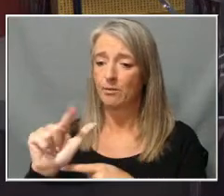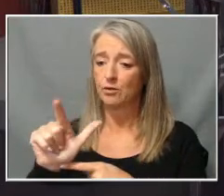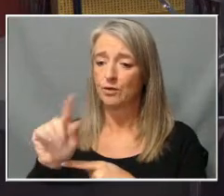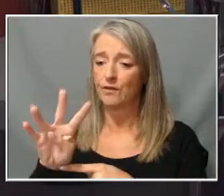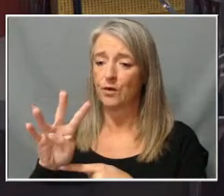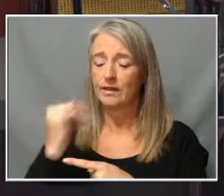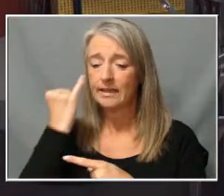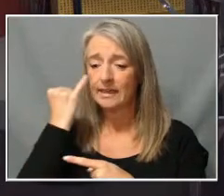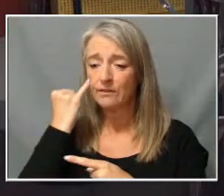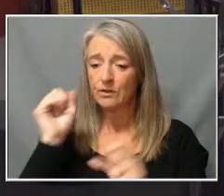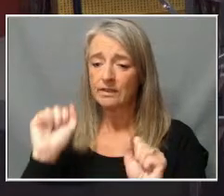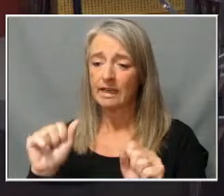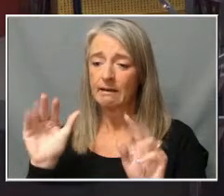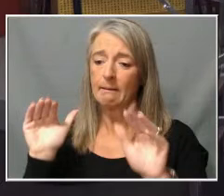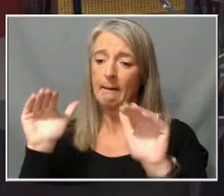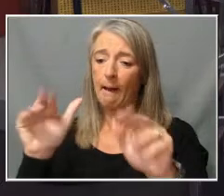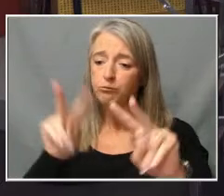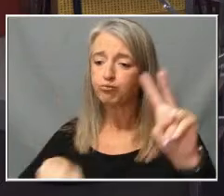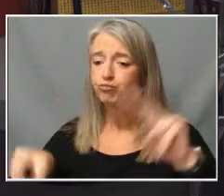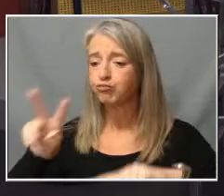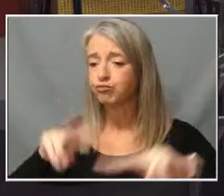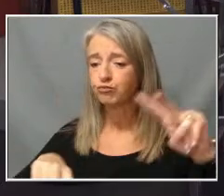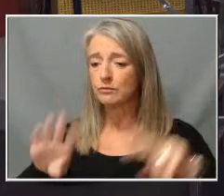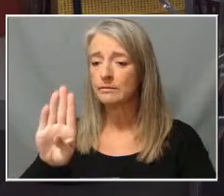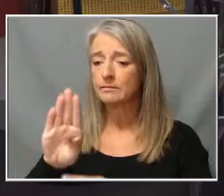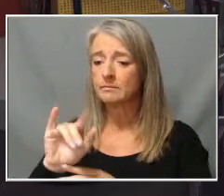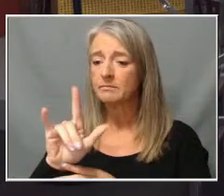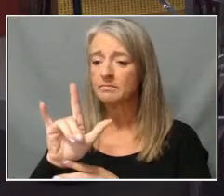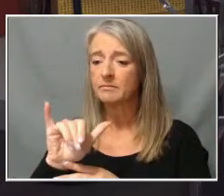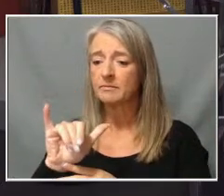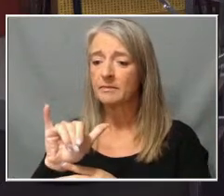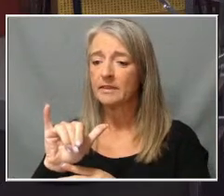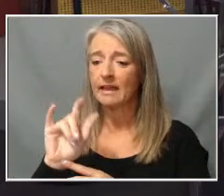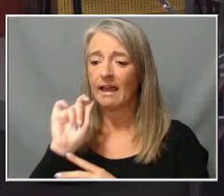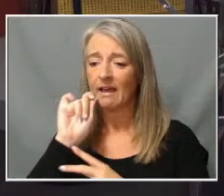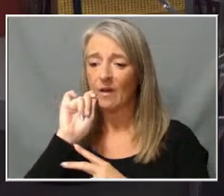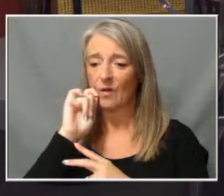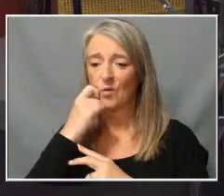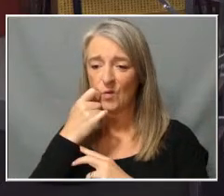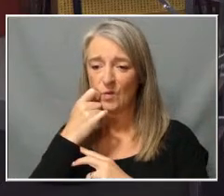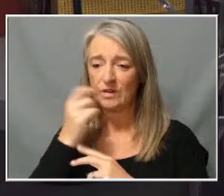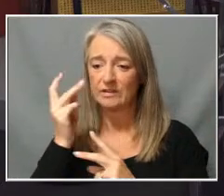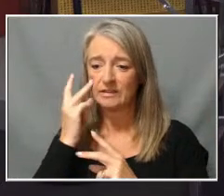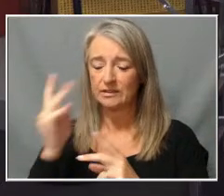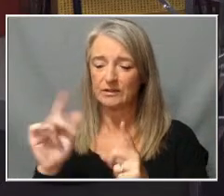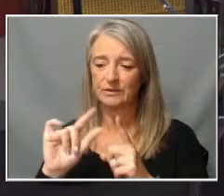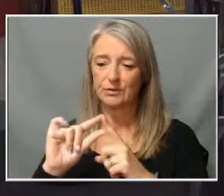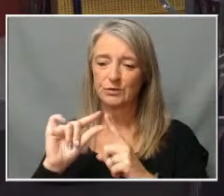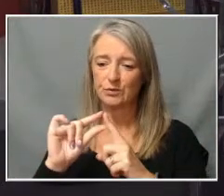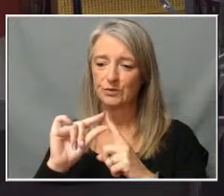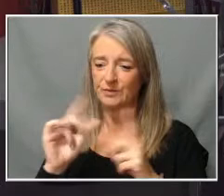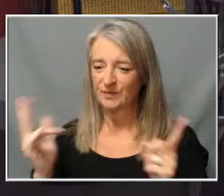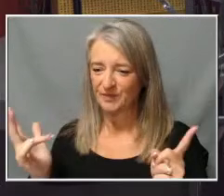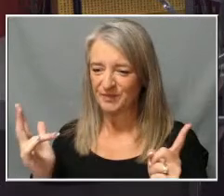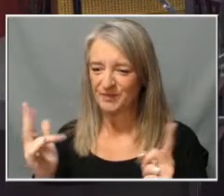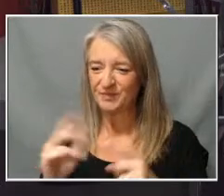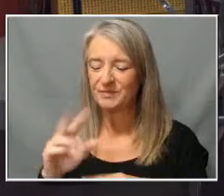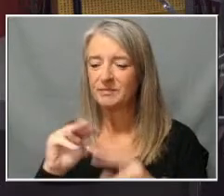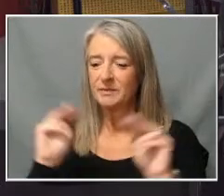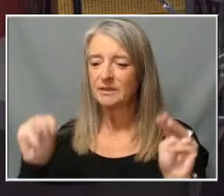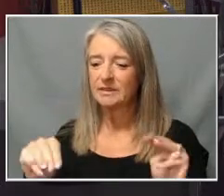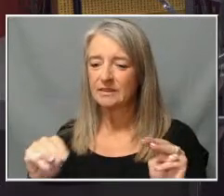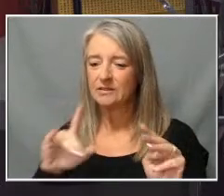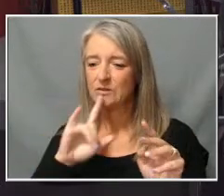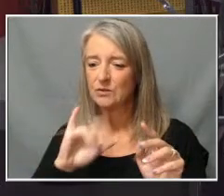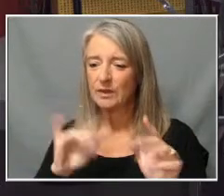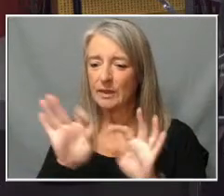come down and check it out. Billy, just how cool, to use a term, how cool is this museum? And just more